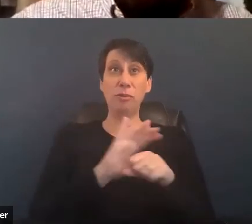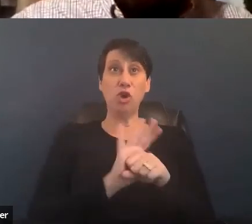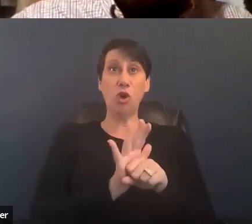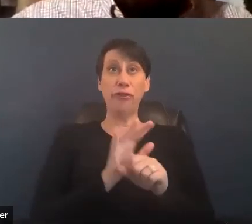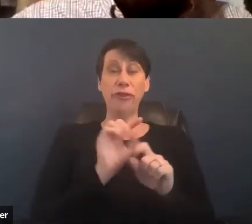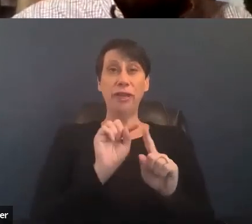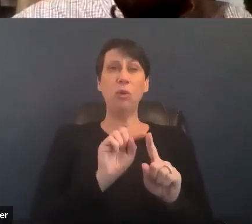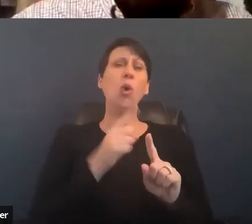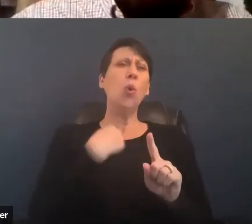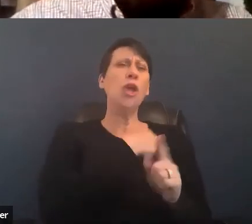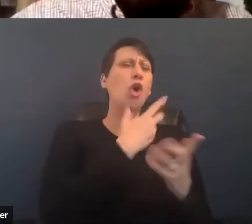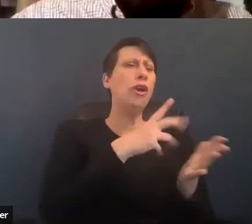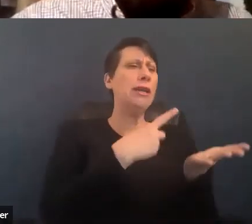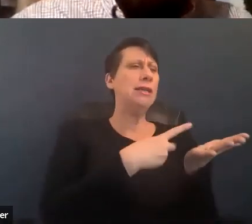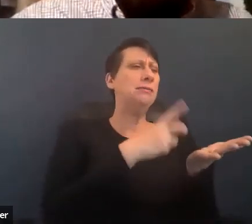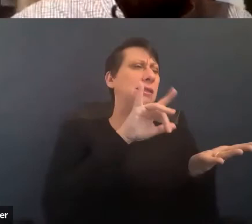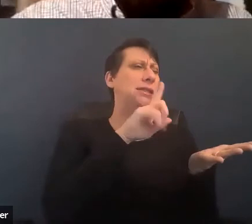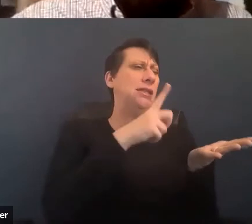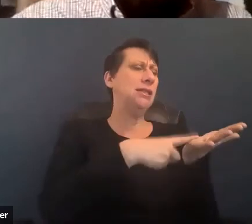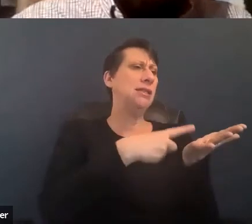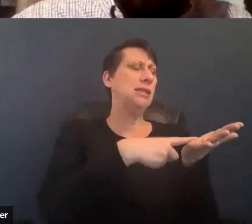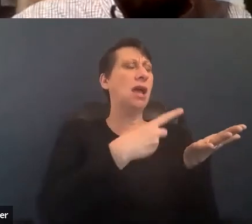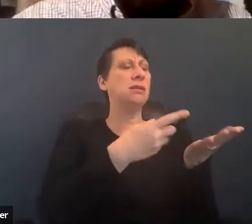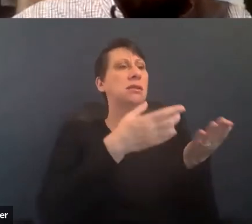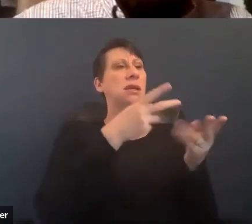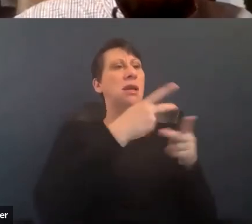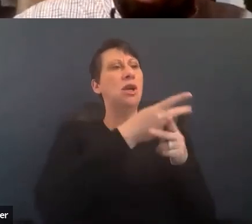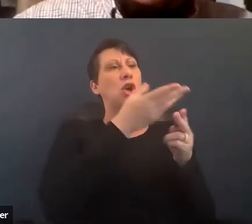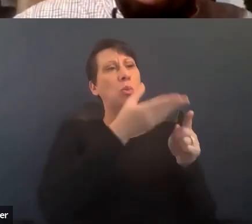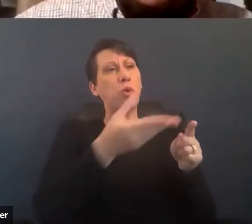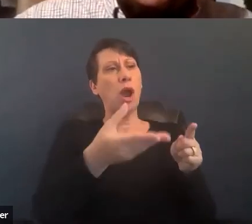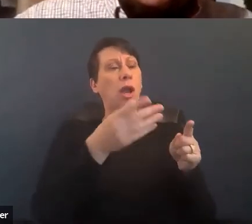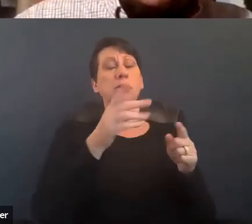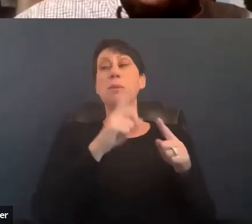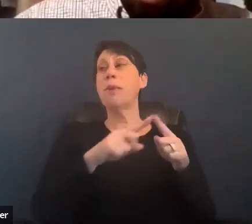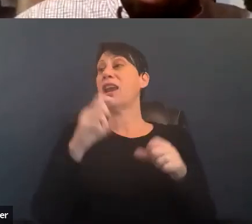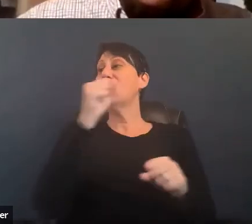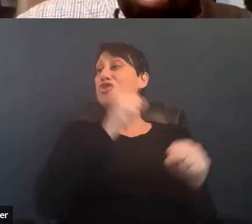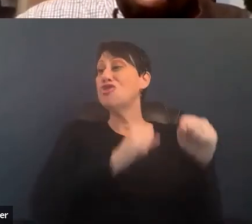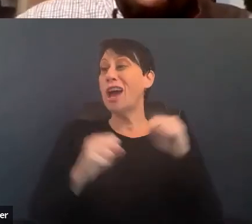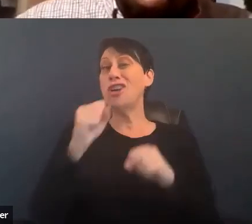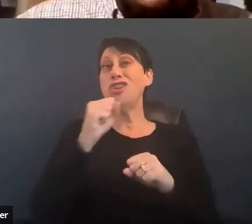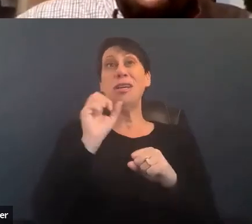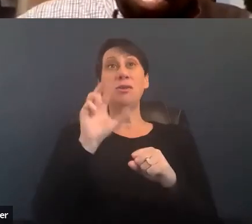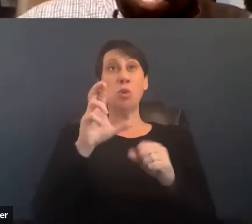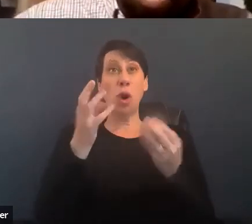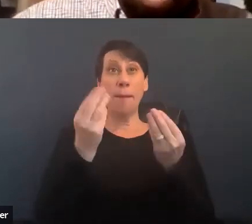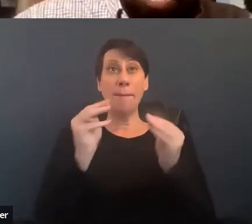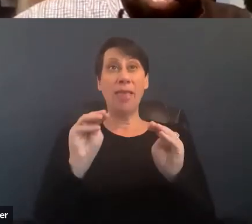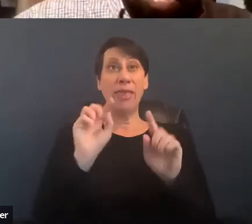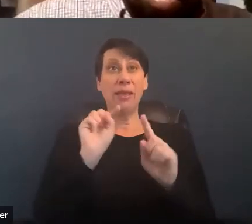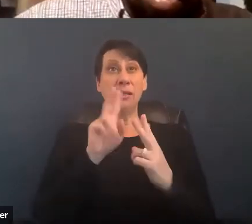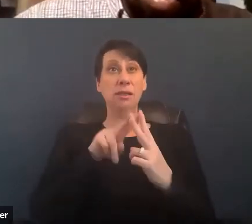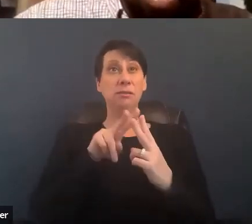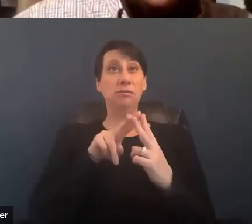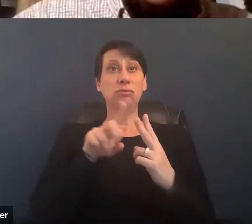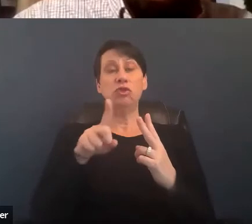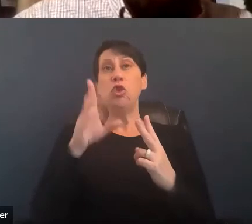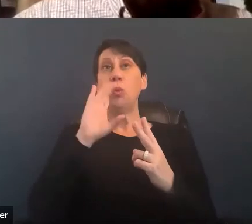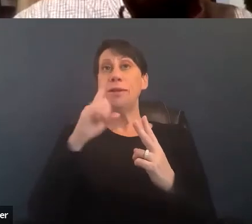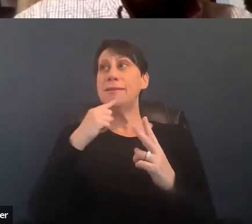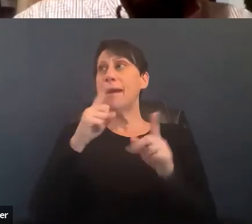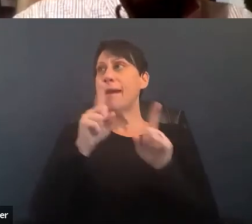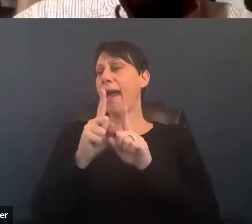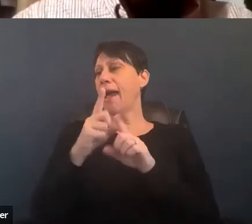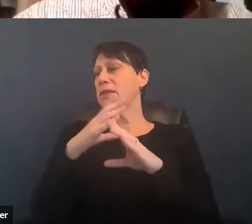there practices or strategies that came out of COVID-19 that you would say as a preventionist and